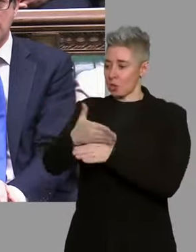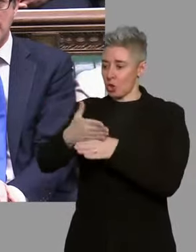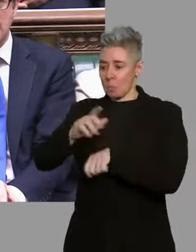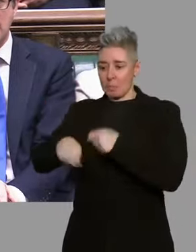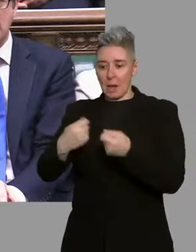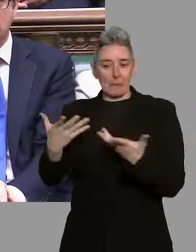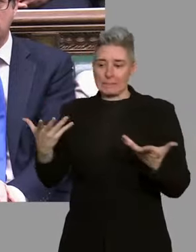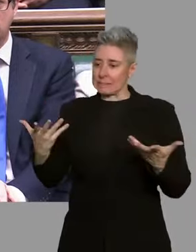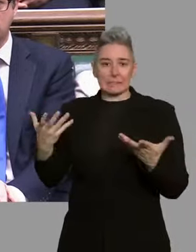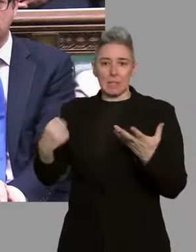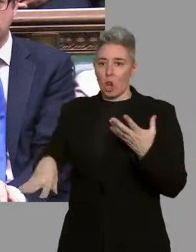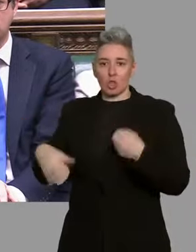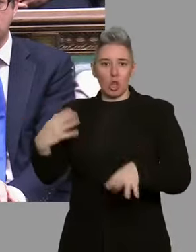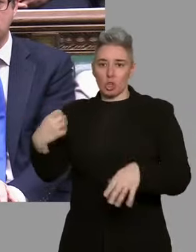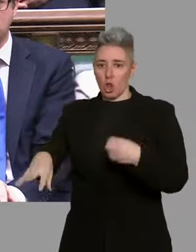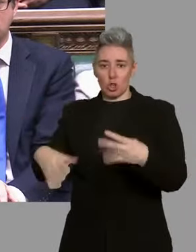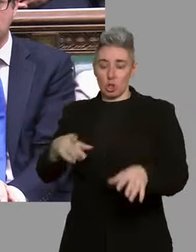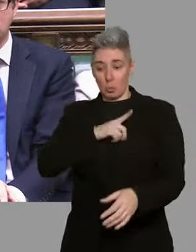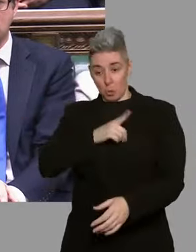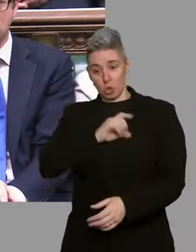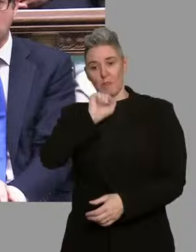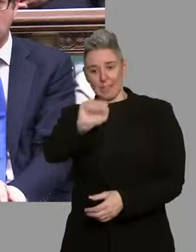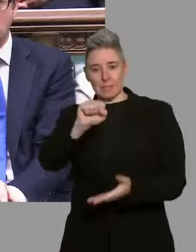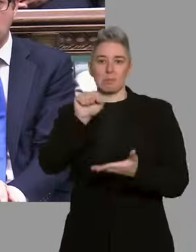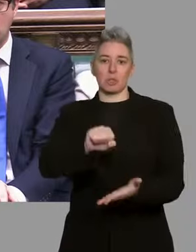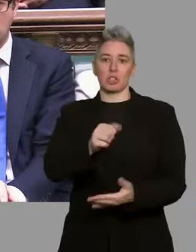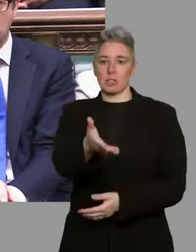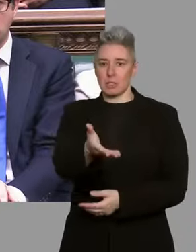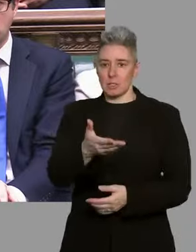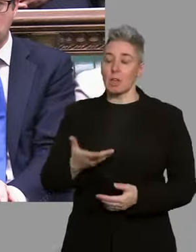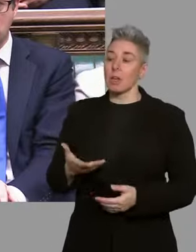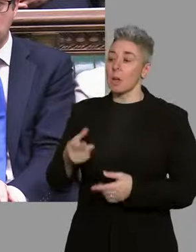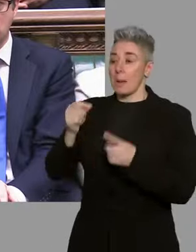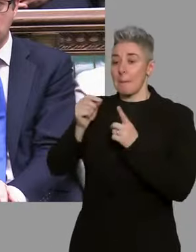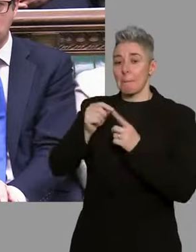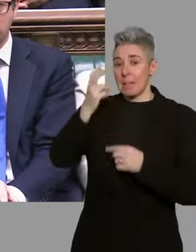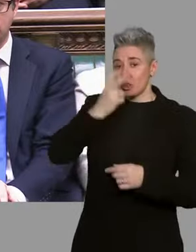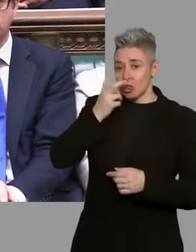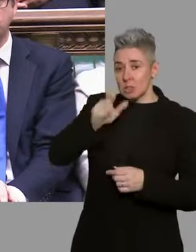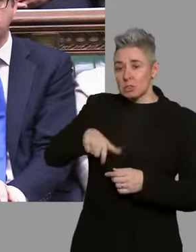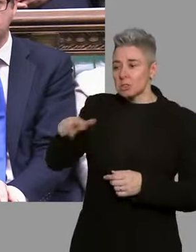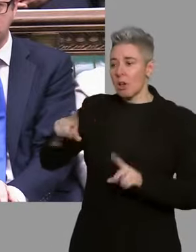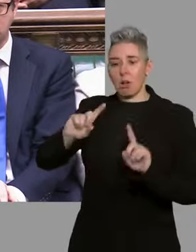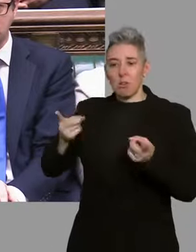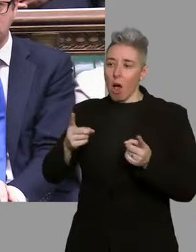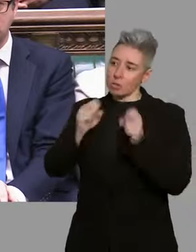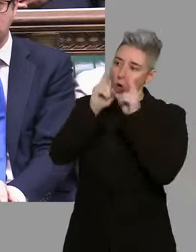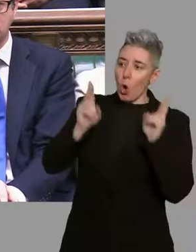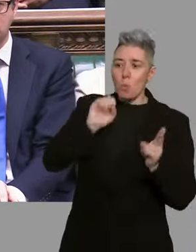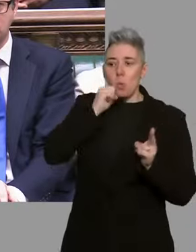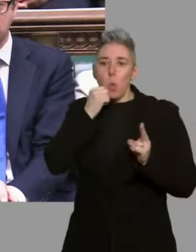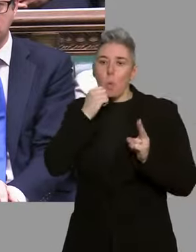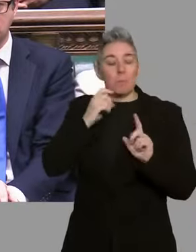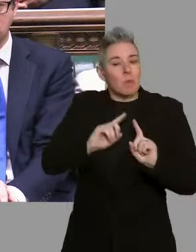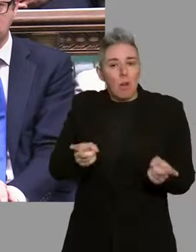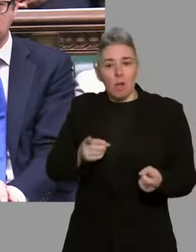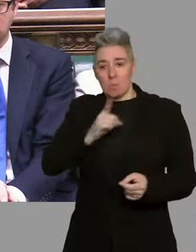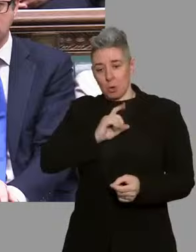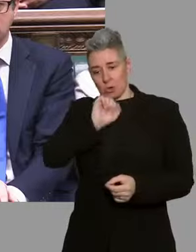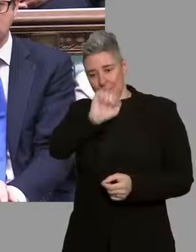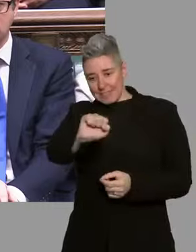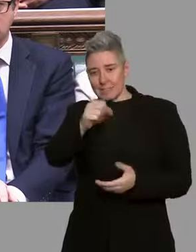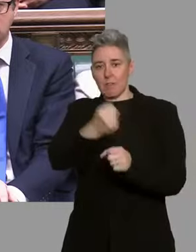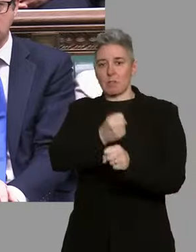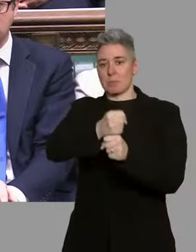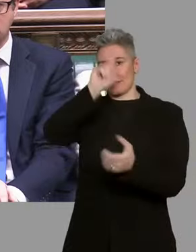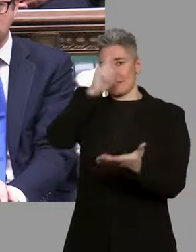budget. Pensioners won't be able to heat their homes because of his government's decisions. They raise people's hopes but then smash